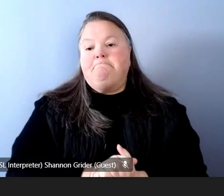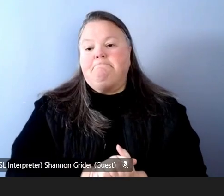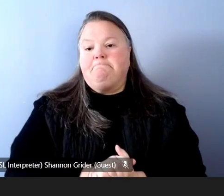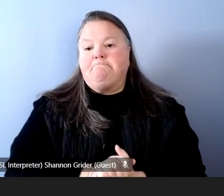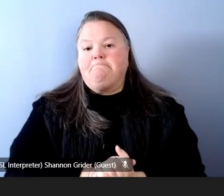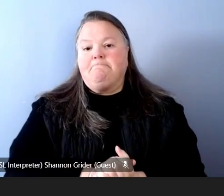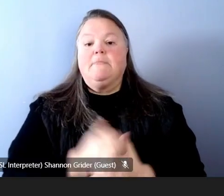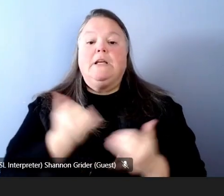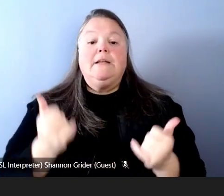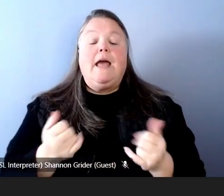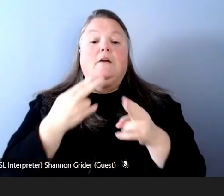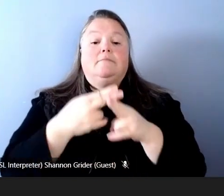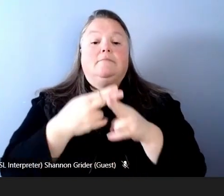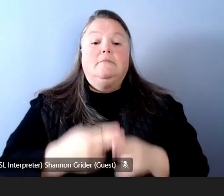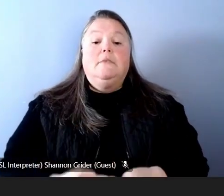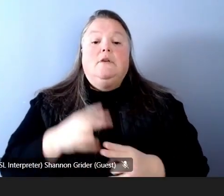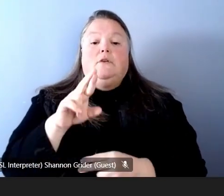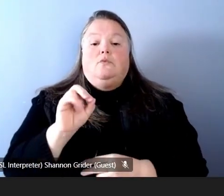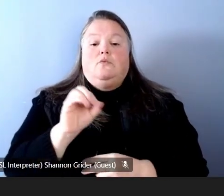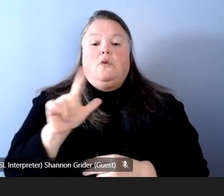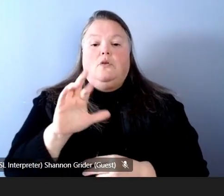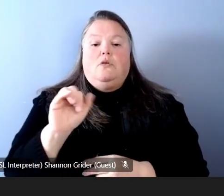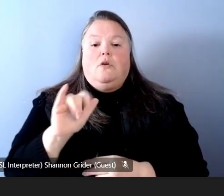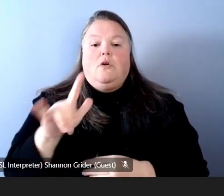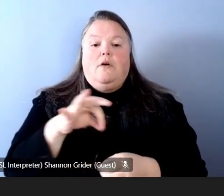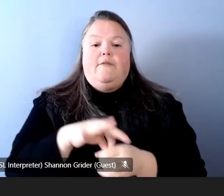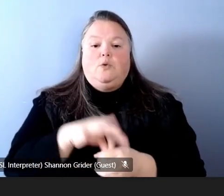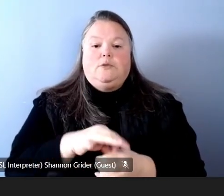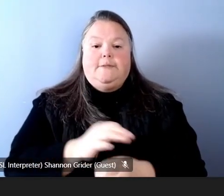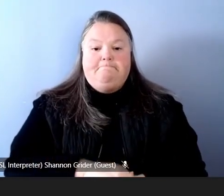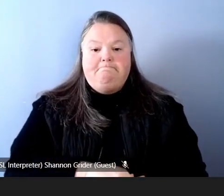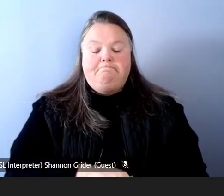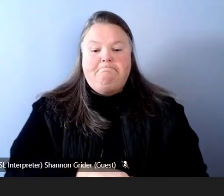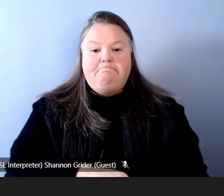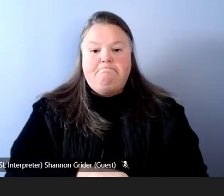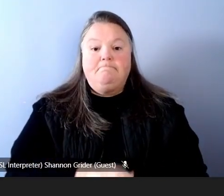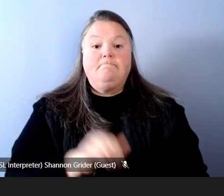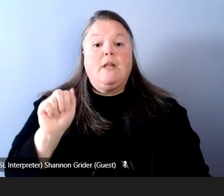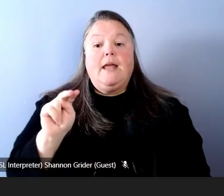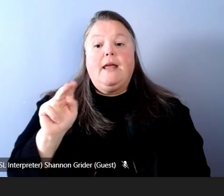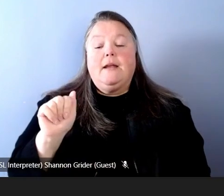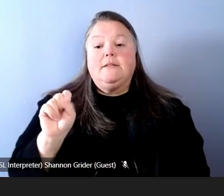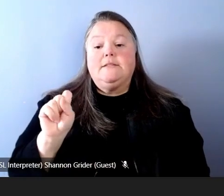Now on to a roll call vote. Okay. Anastasia,